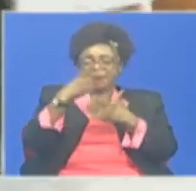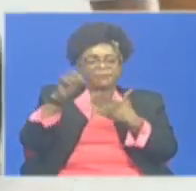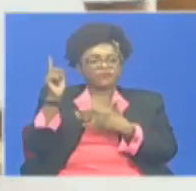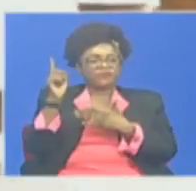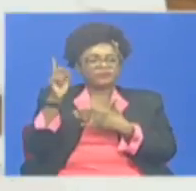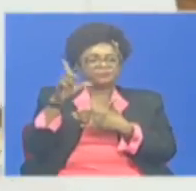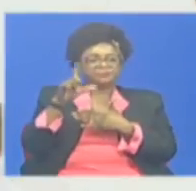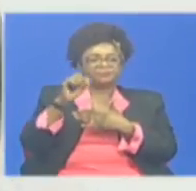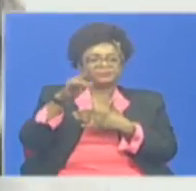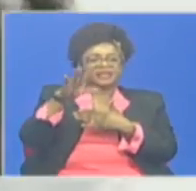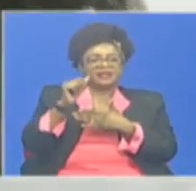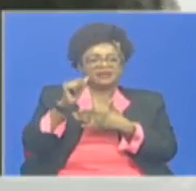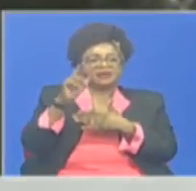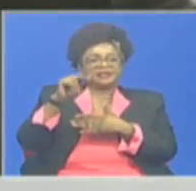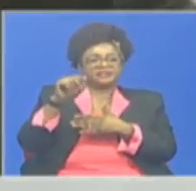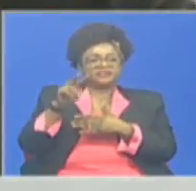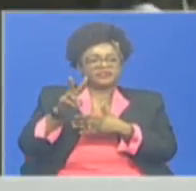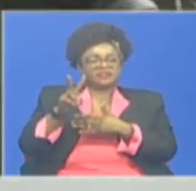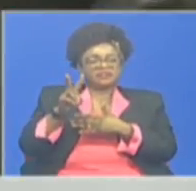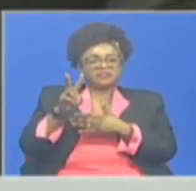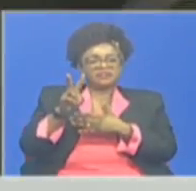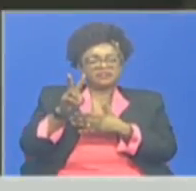Leila Mohammed, NTV.